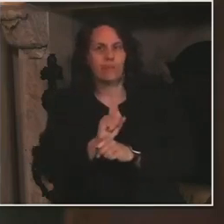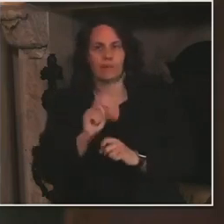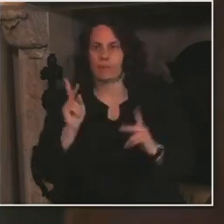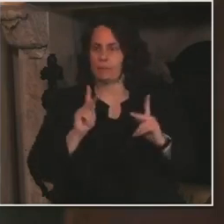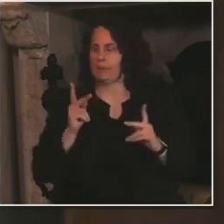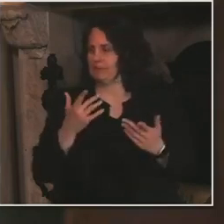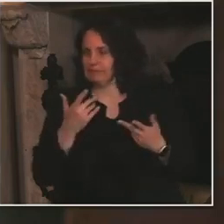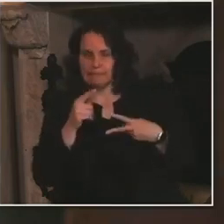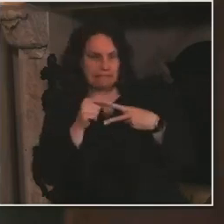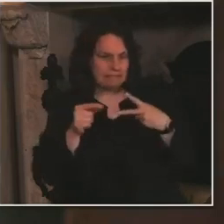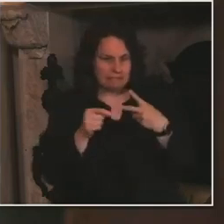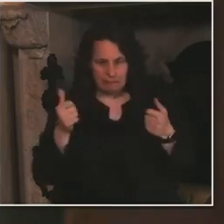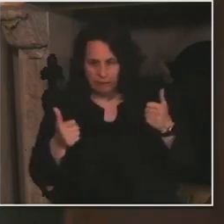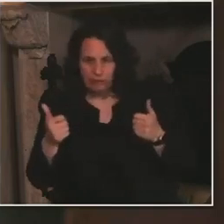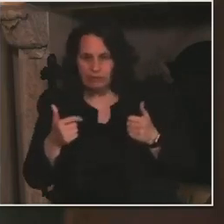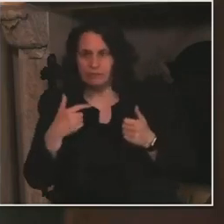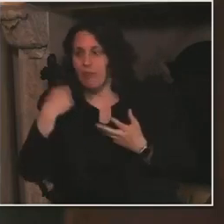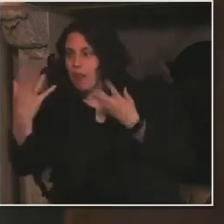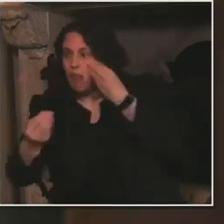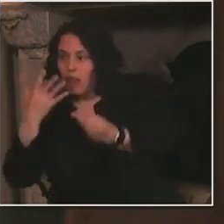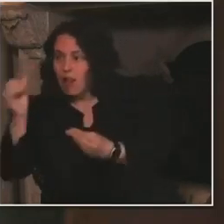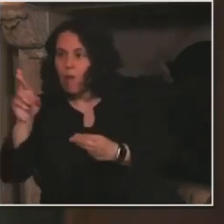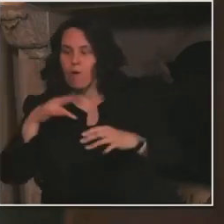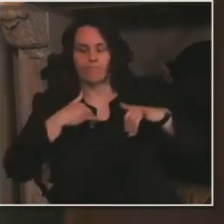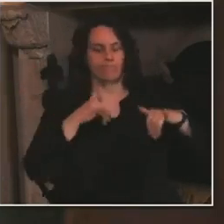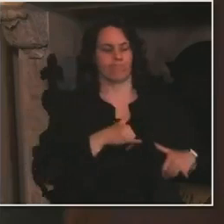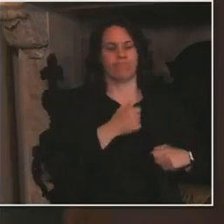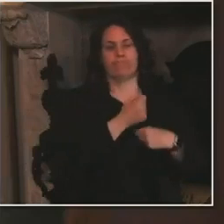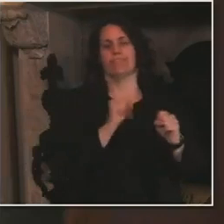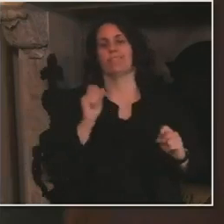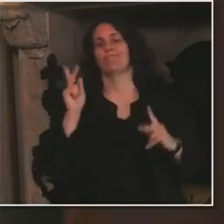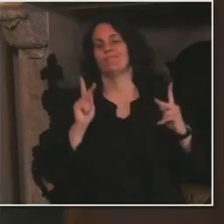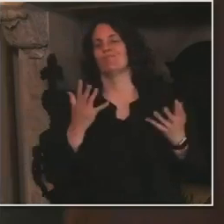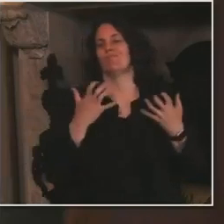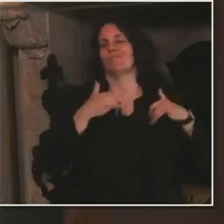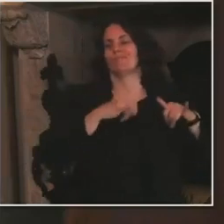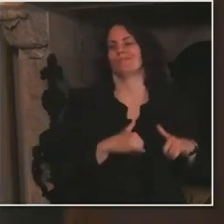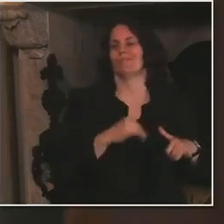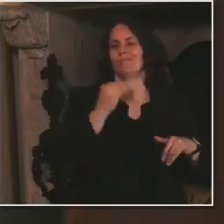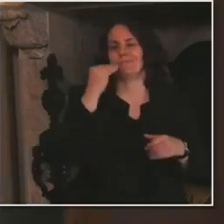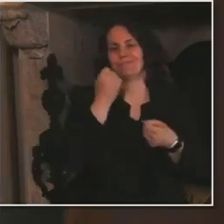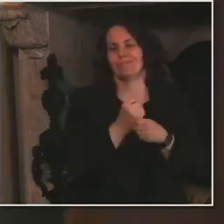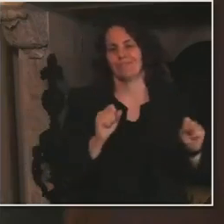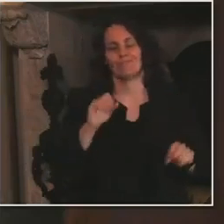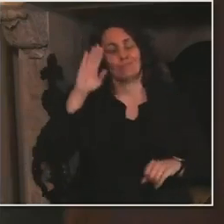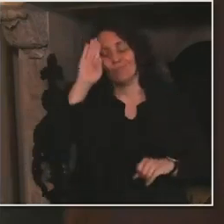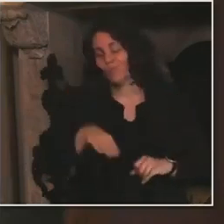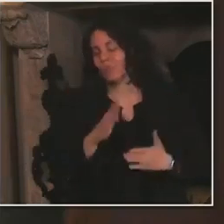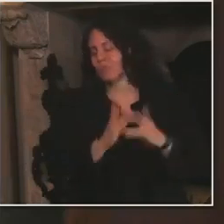It's certainly not surprising that there's some fatigue around this.